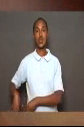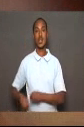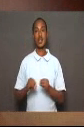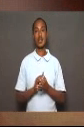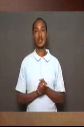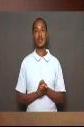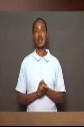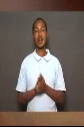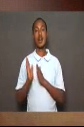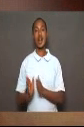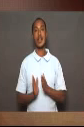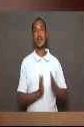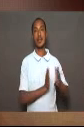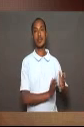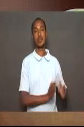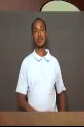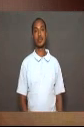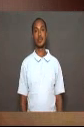Students, let's get ready.